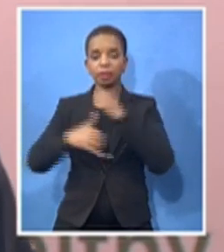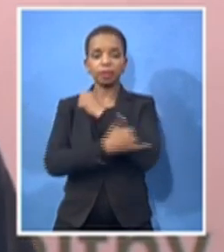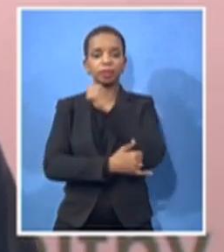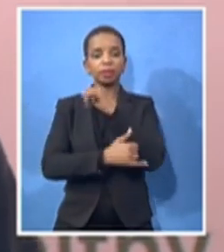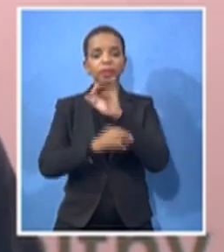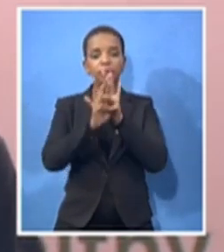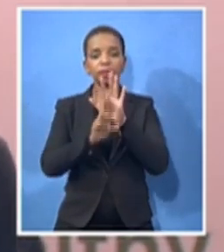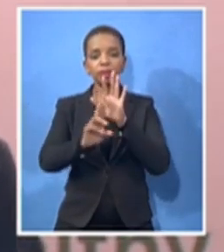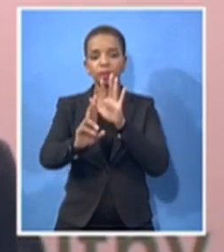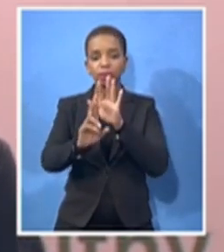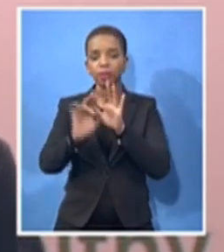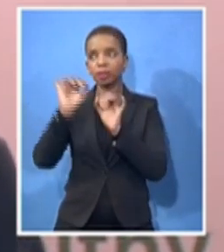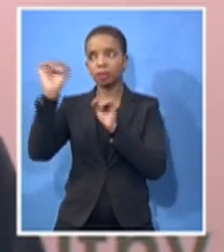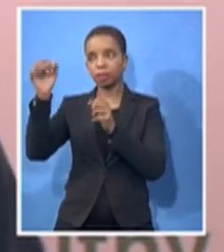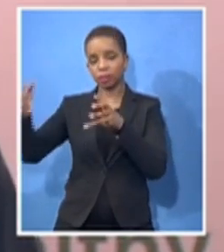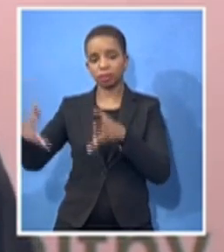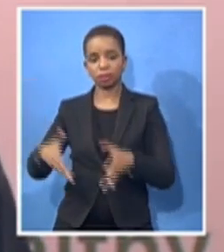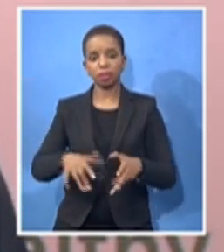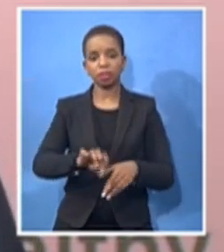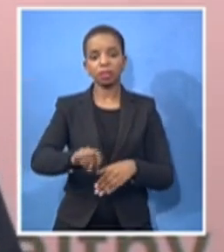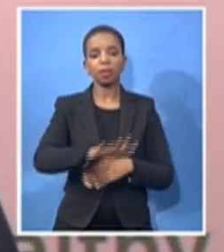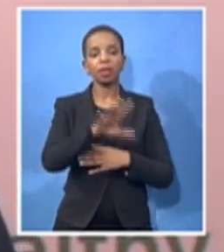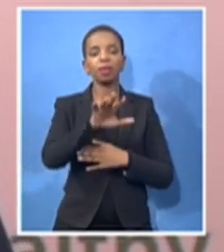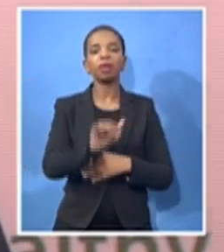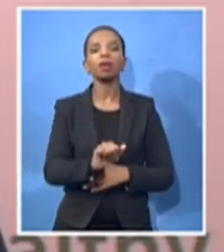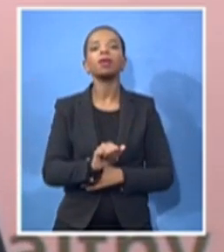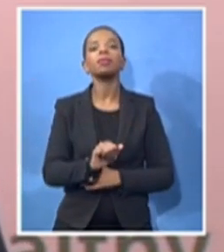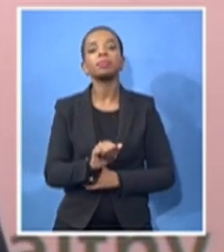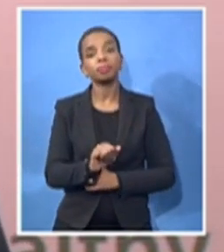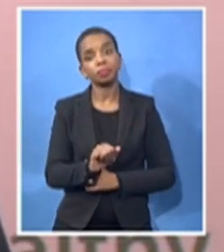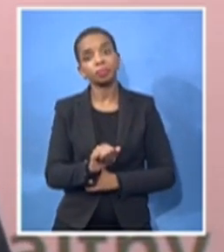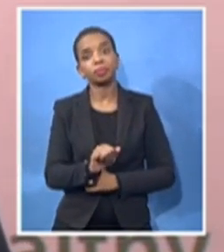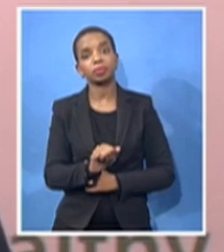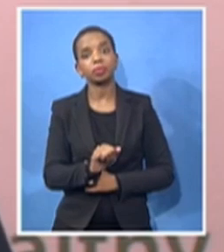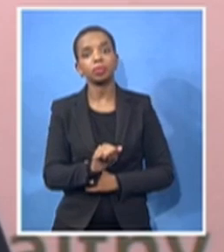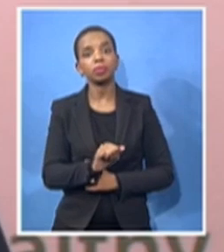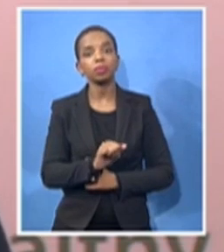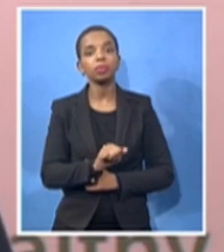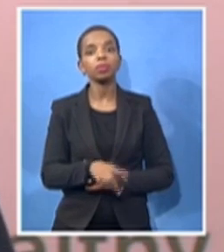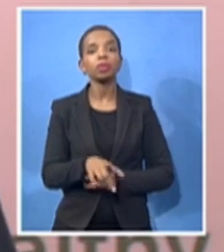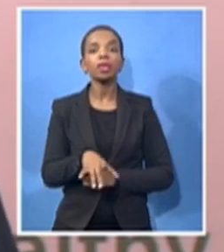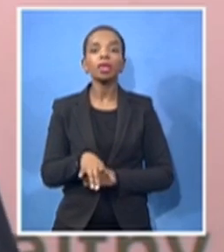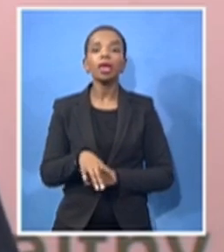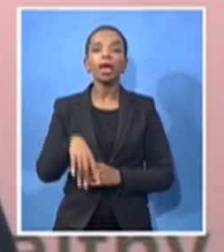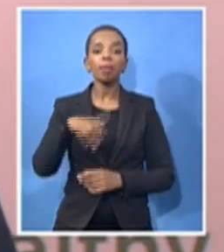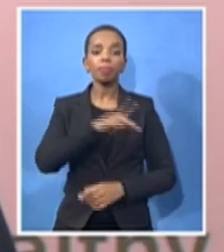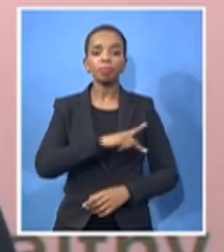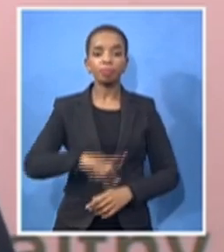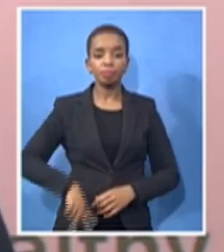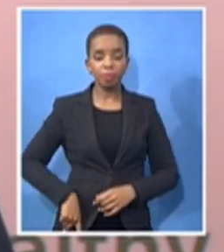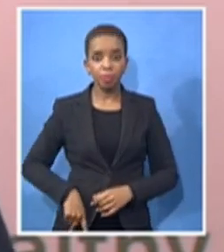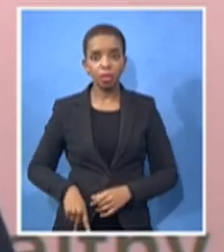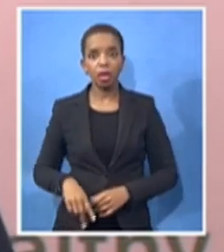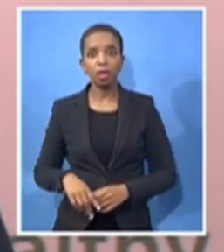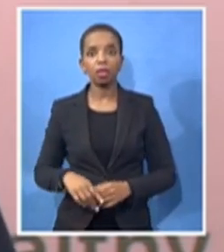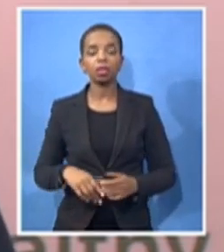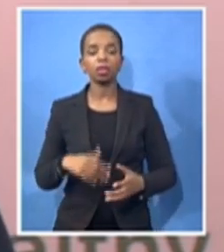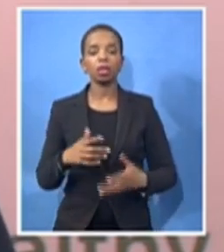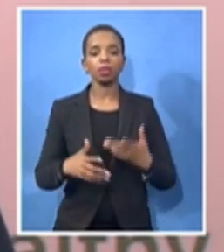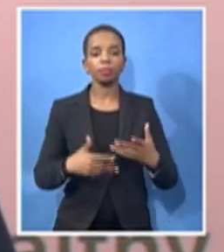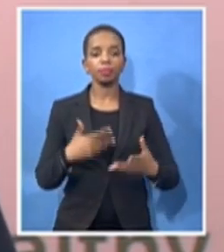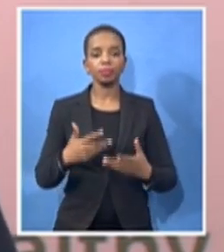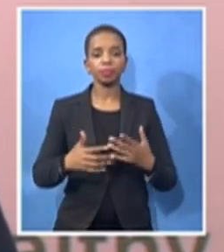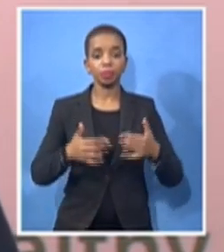said by the Premier, a very good friend of South Africa. Indeed, we are very pleased